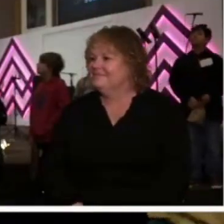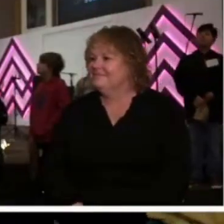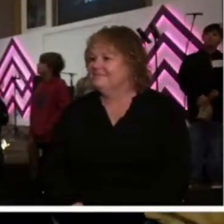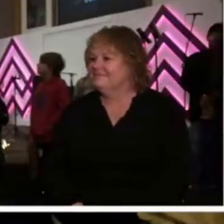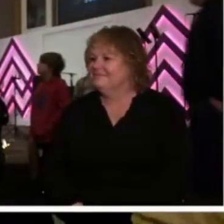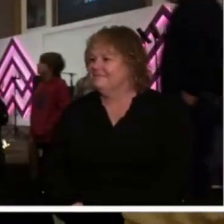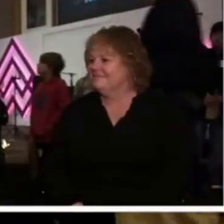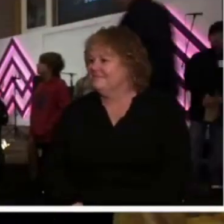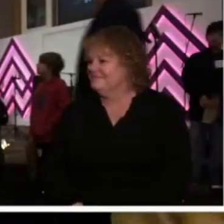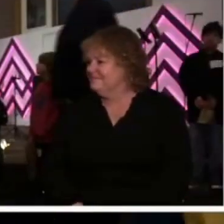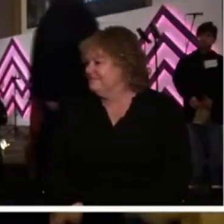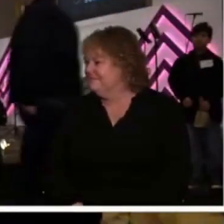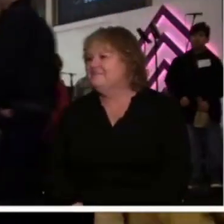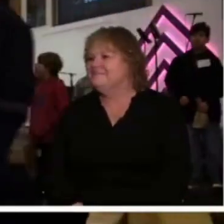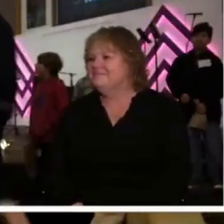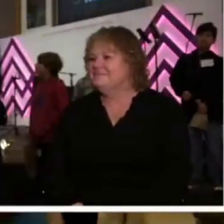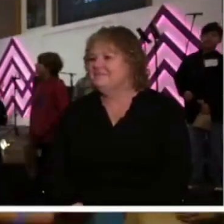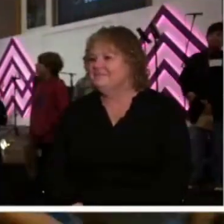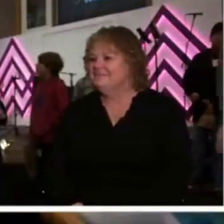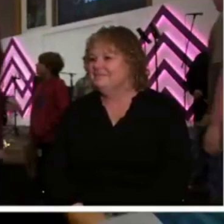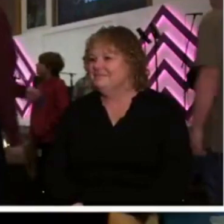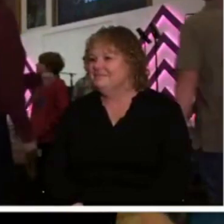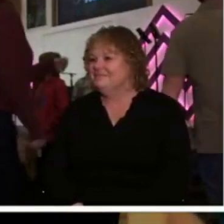Everybody's fine.